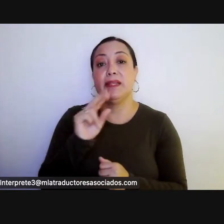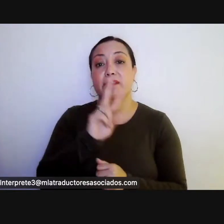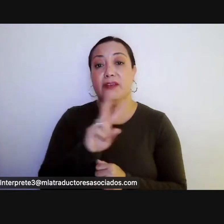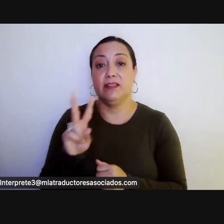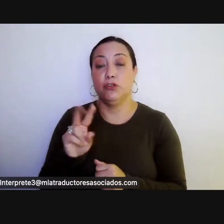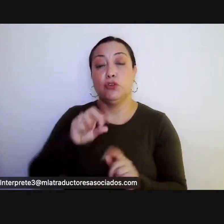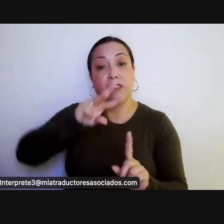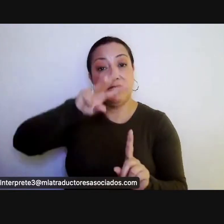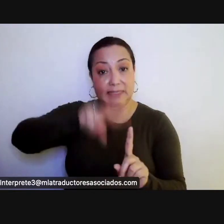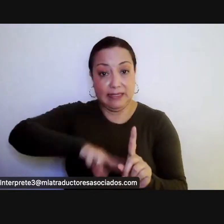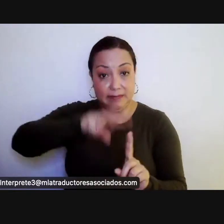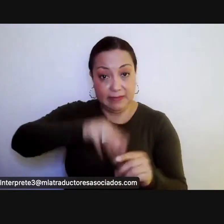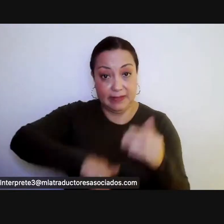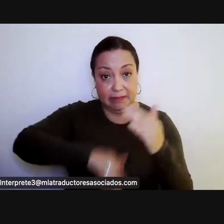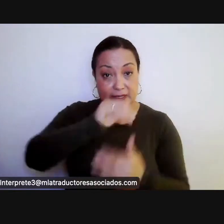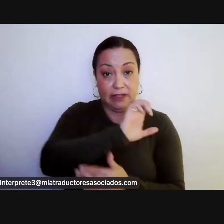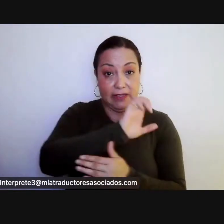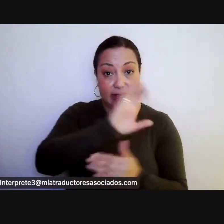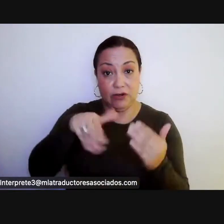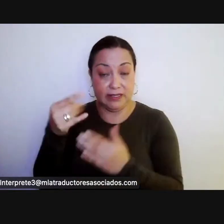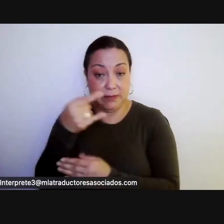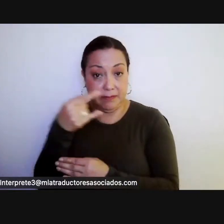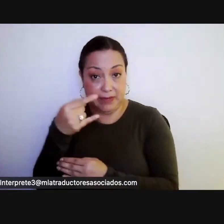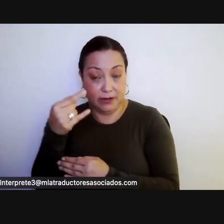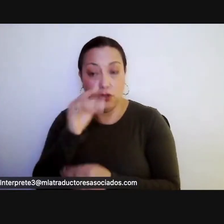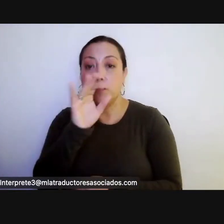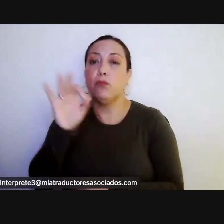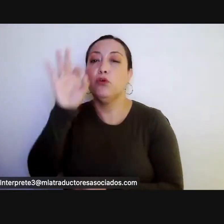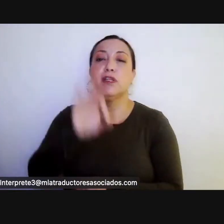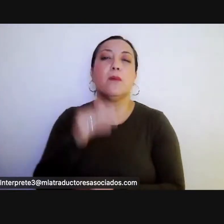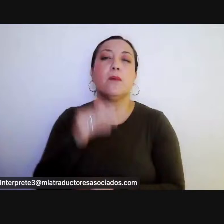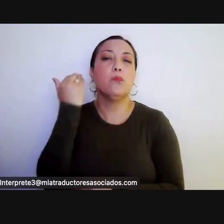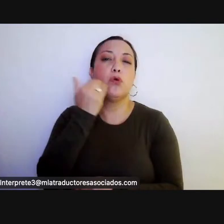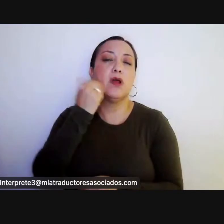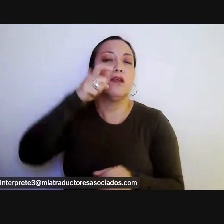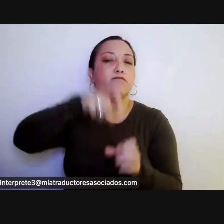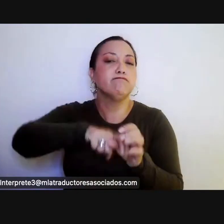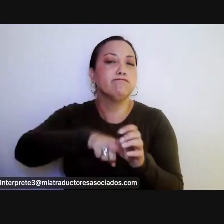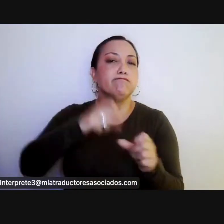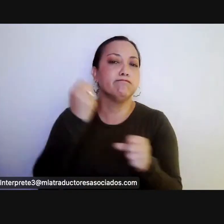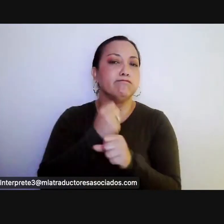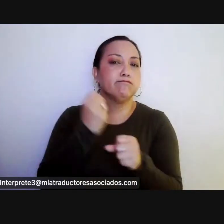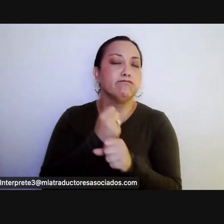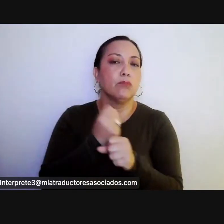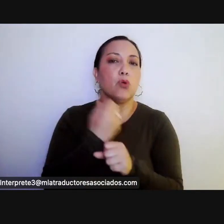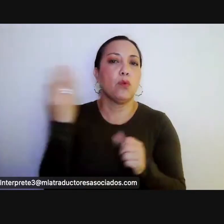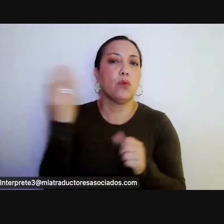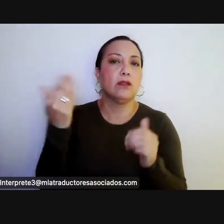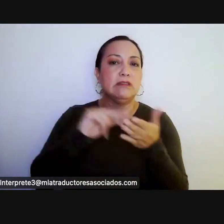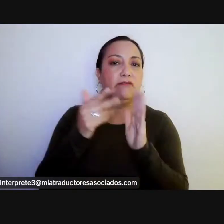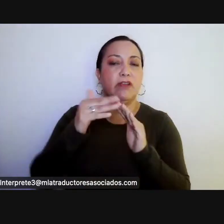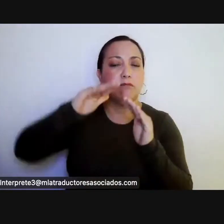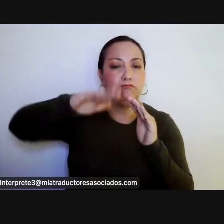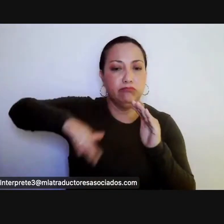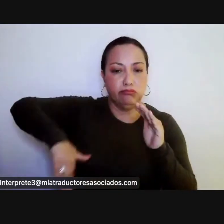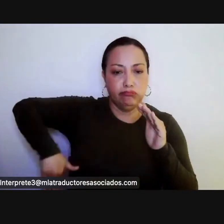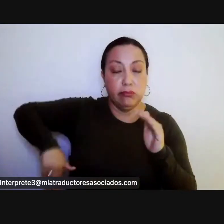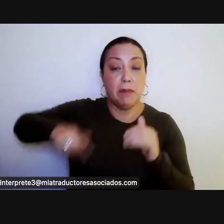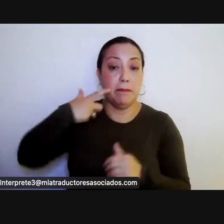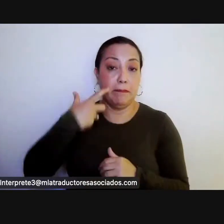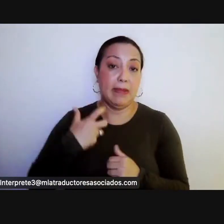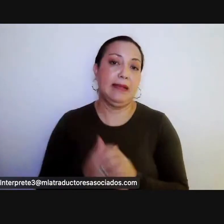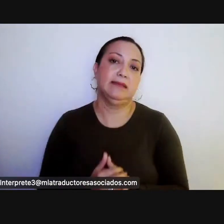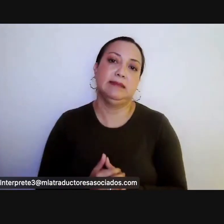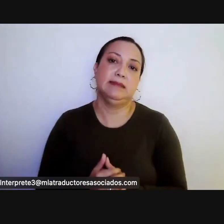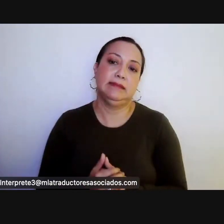of 2022, the participation rate for women is